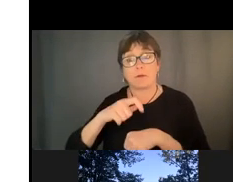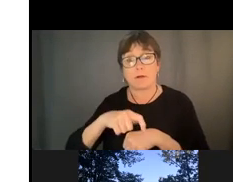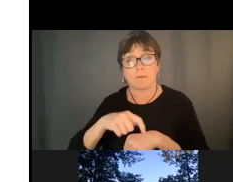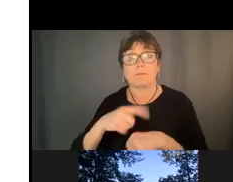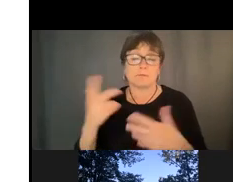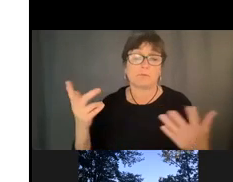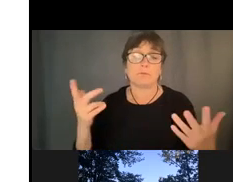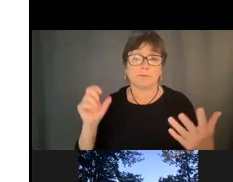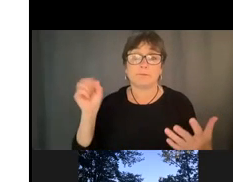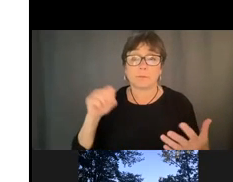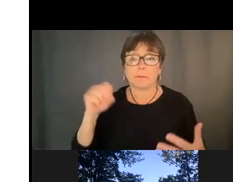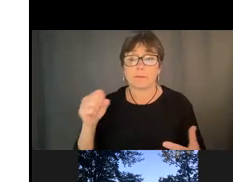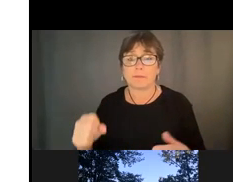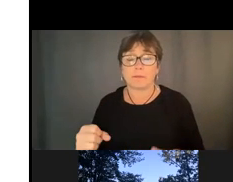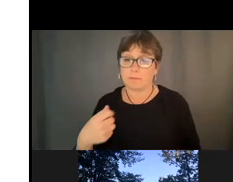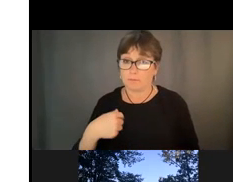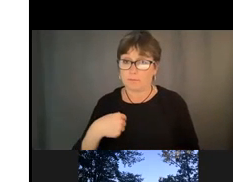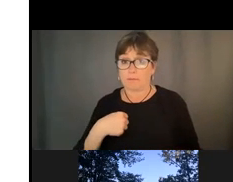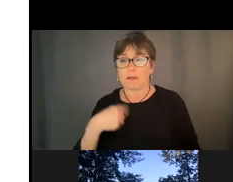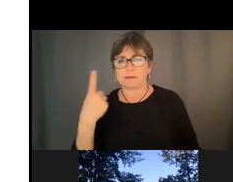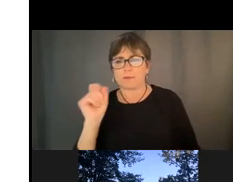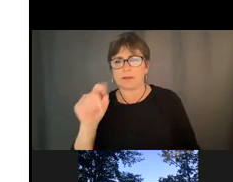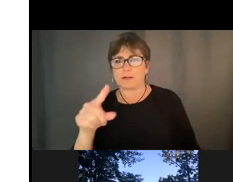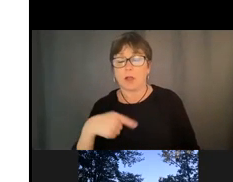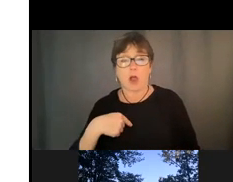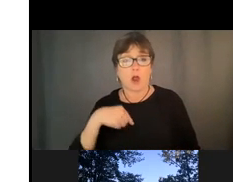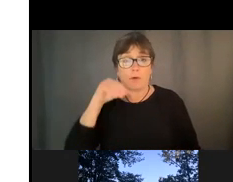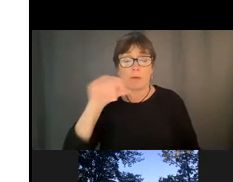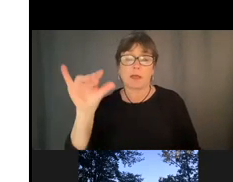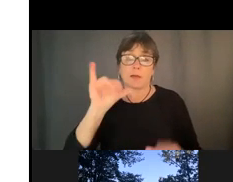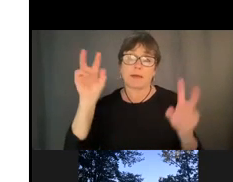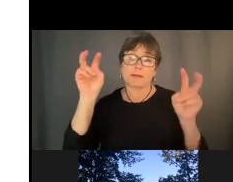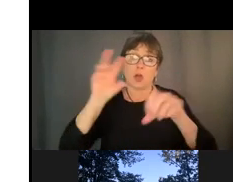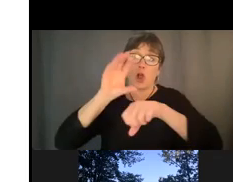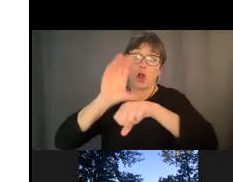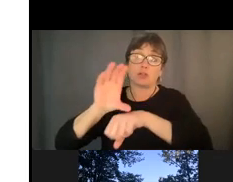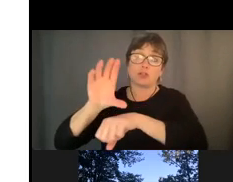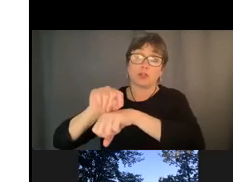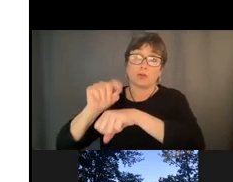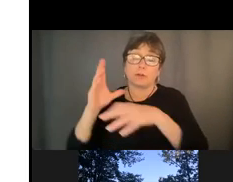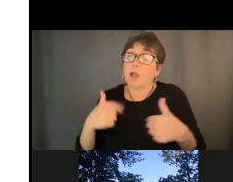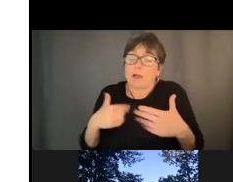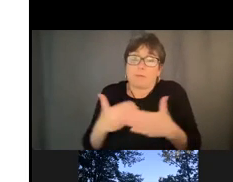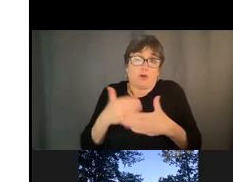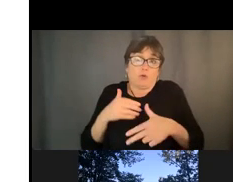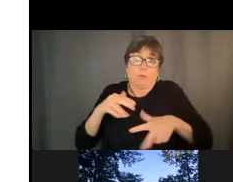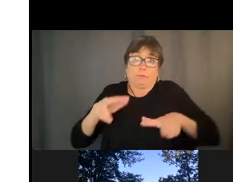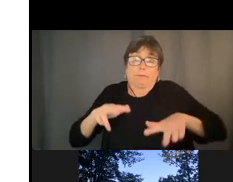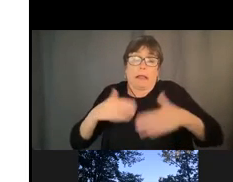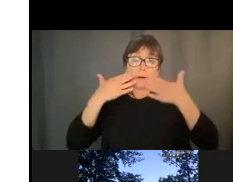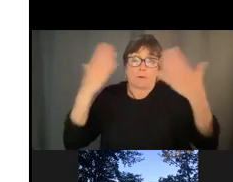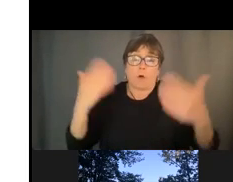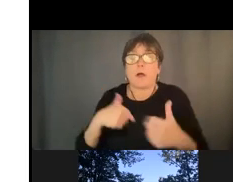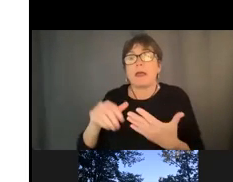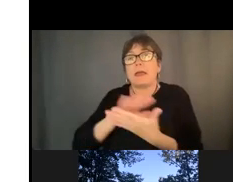If they're being, are we paying them for their consultant? I mean, I know, mm-hmm. and again, I'm just new, but yeah, it's nice to pay for hotel and